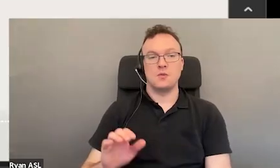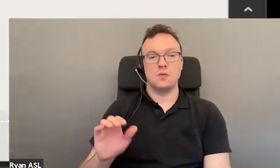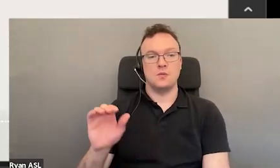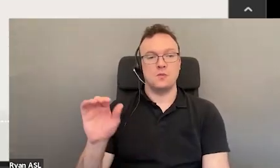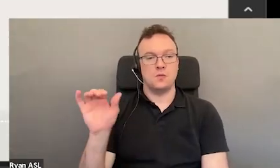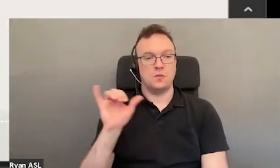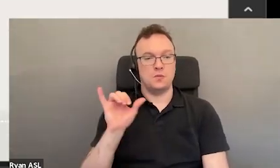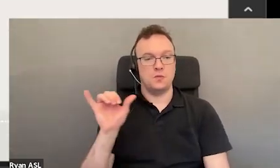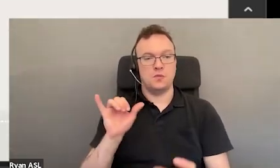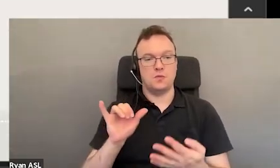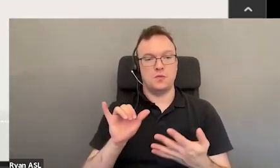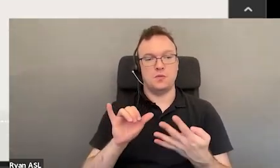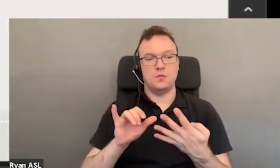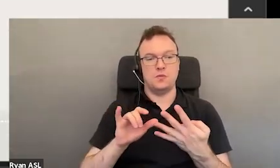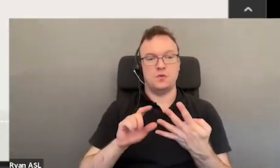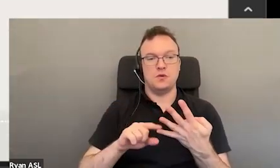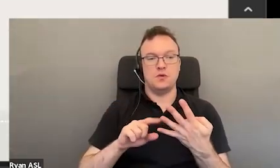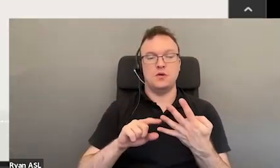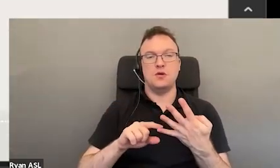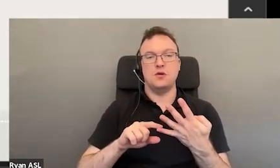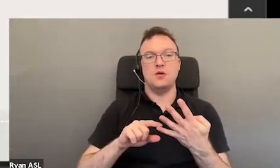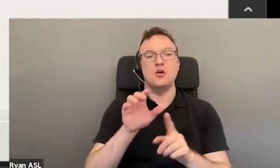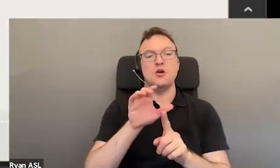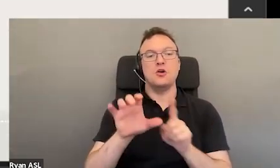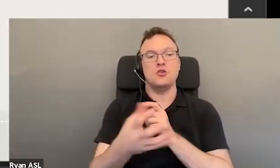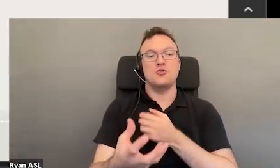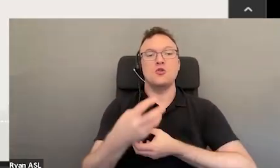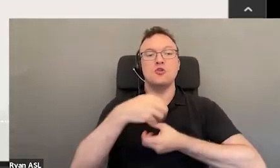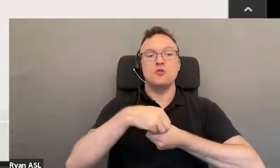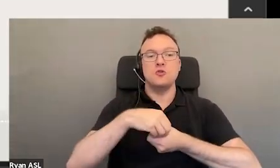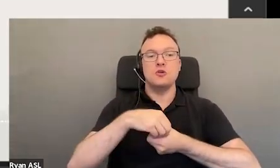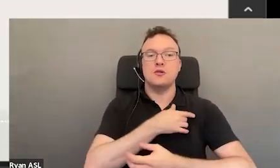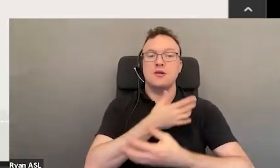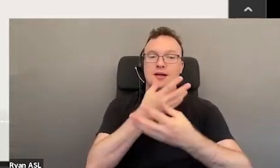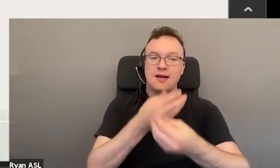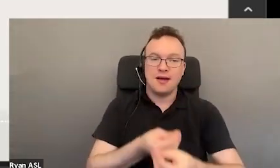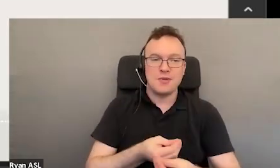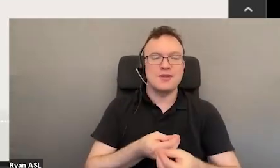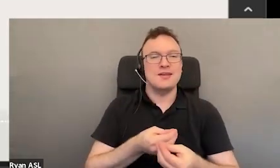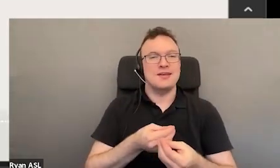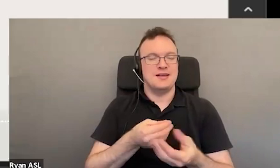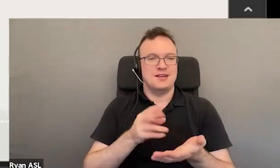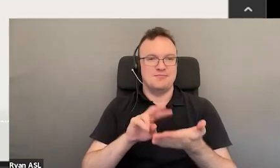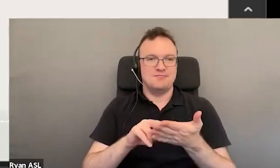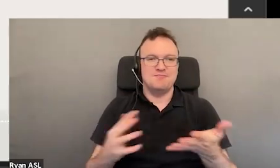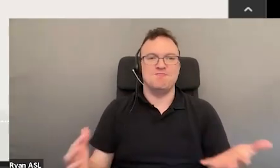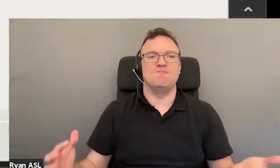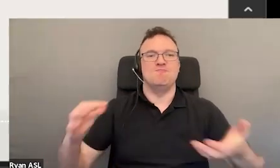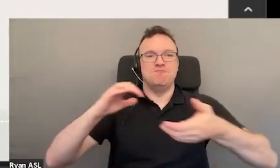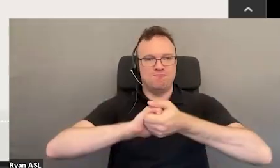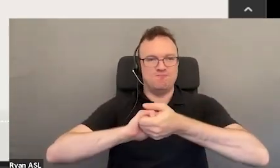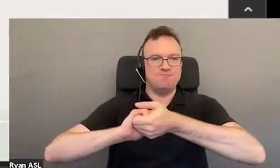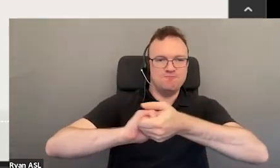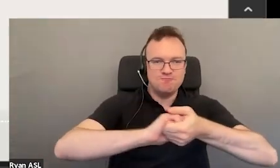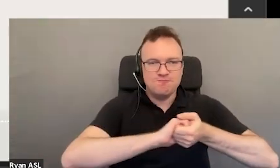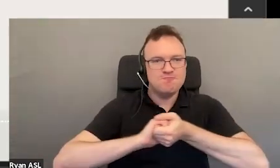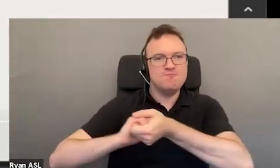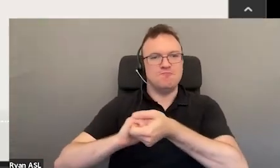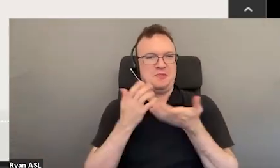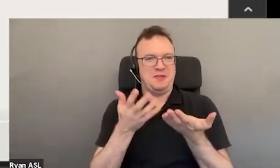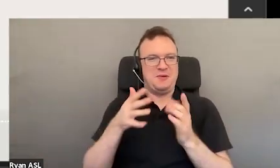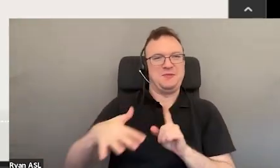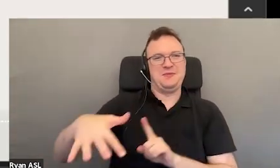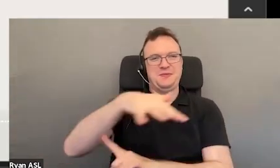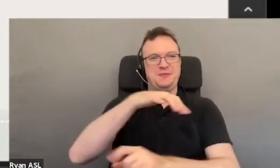disability inclusive workplace fosters a culture of inclusion as well as empathy, and this leads to a more collaborative dynamic in the workplace,